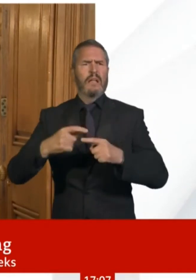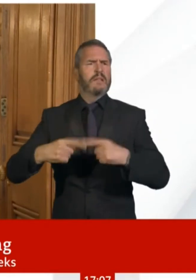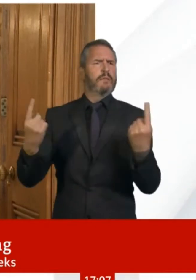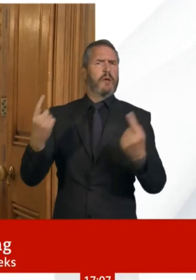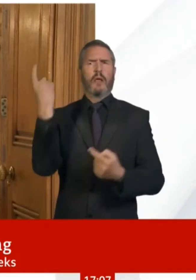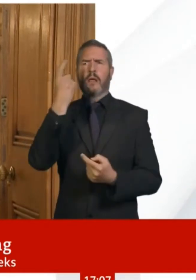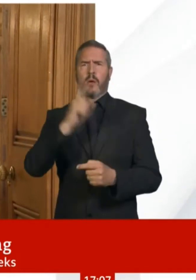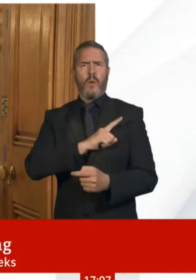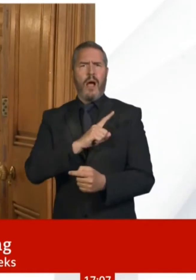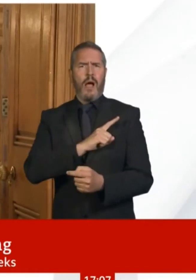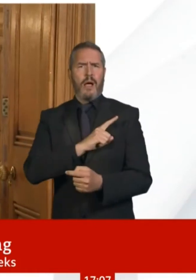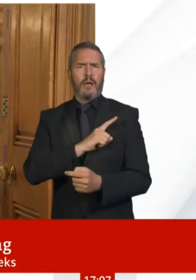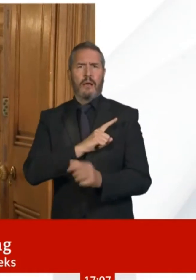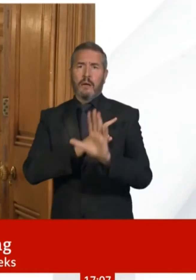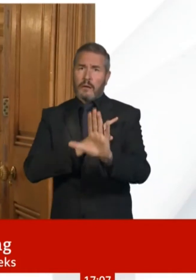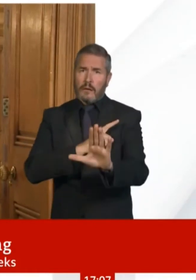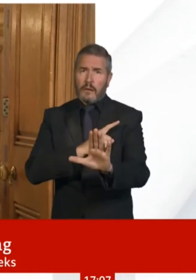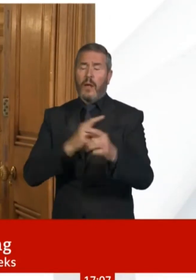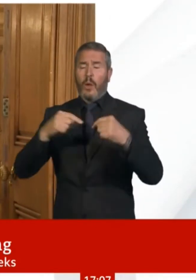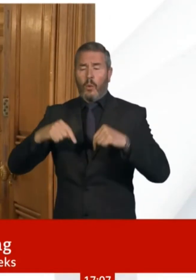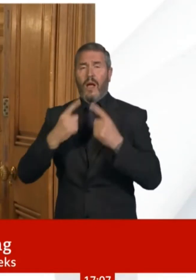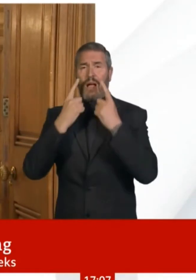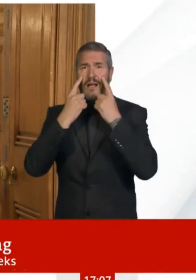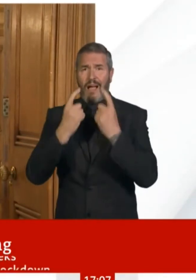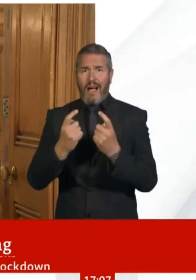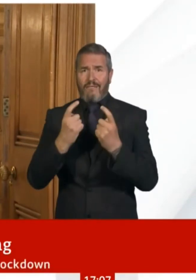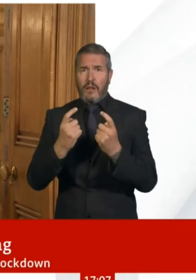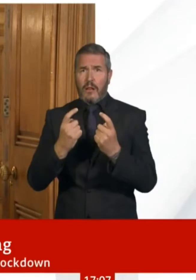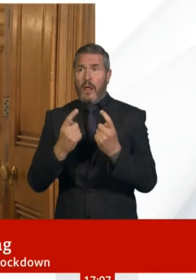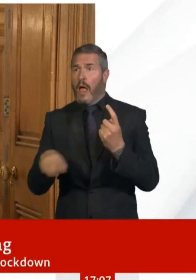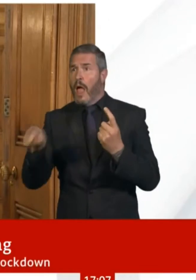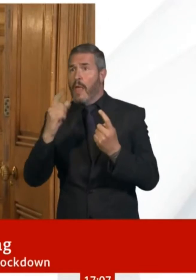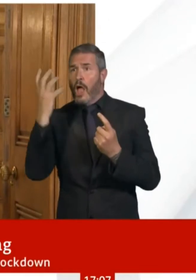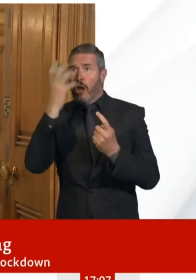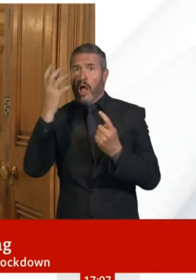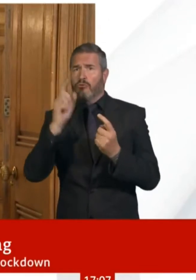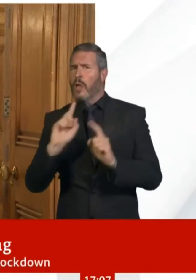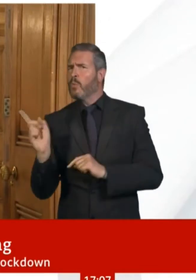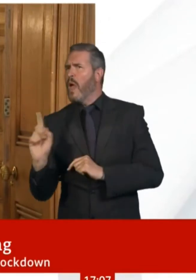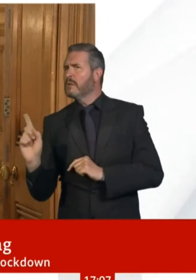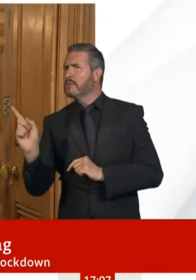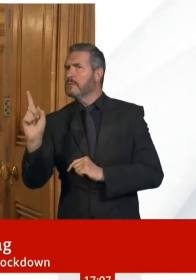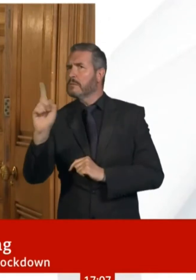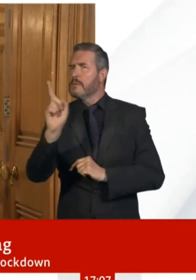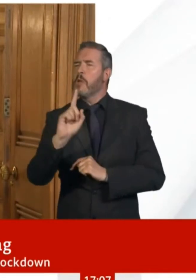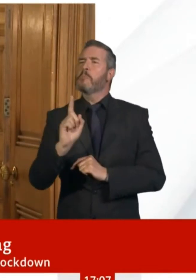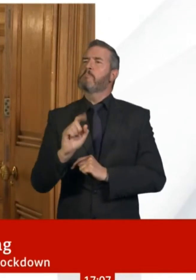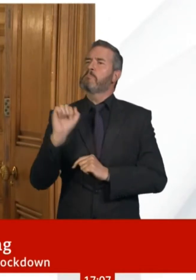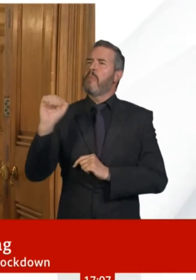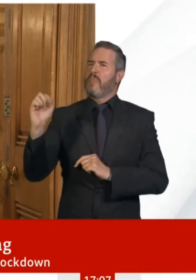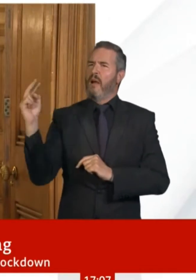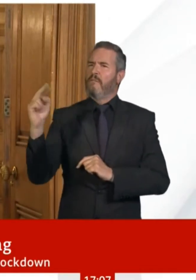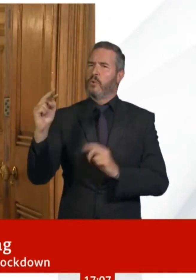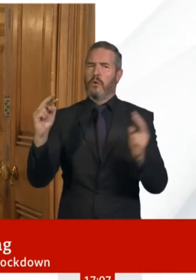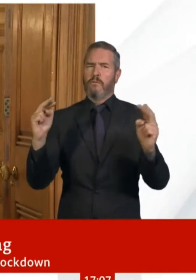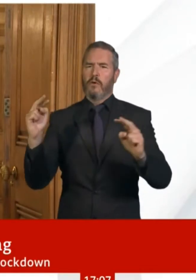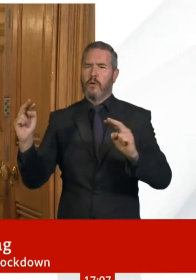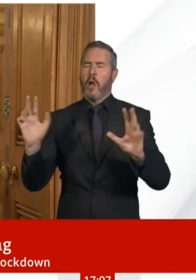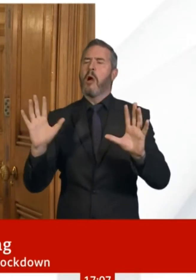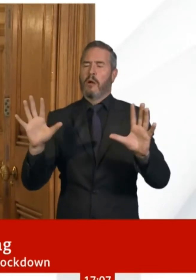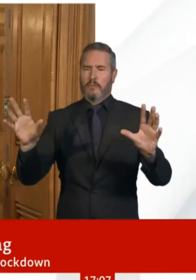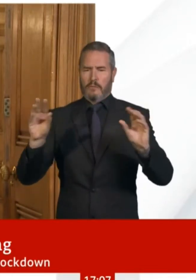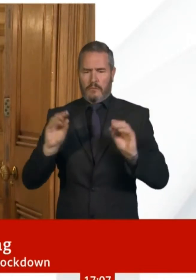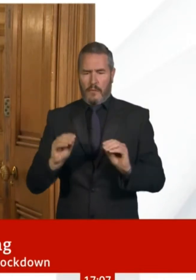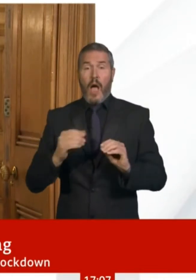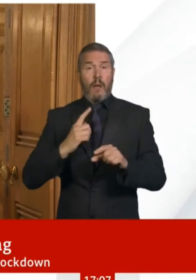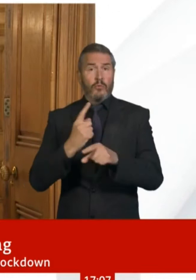people that we carefully follow what is happening in other countries. We will always look to learn any lessons in how they're approaching their response. And I'm